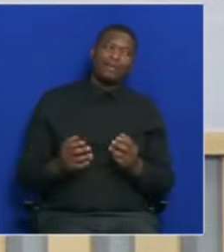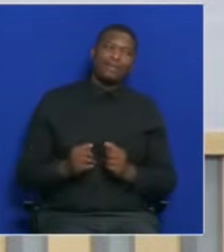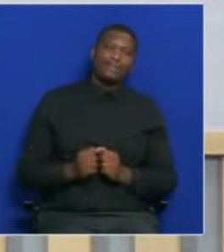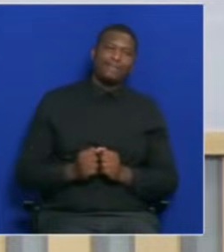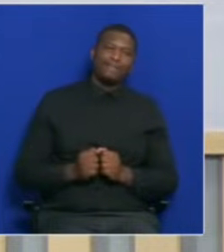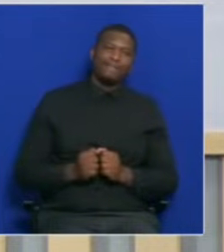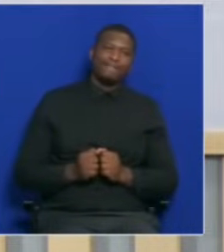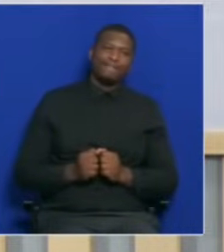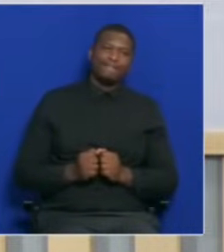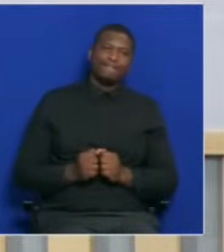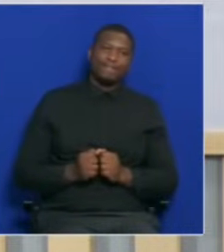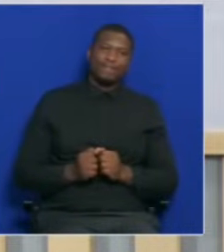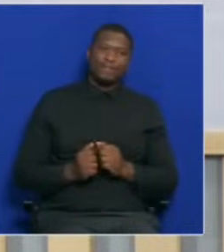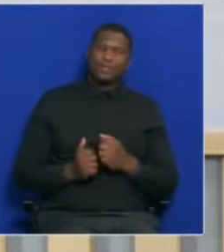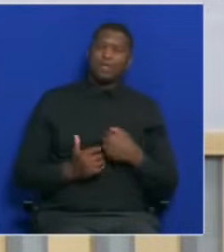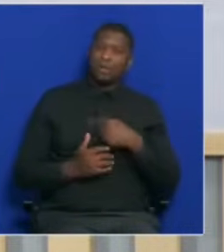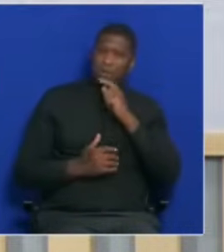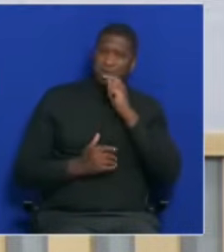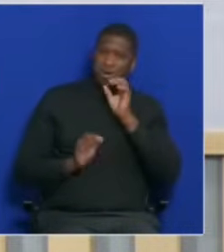really understand why